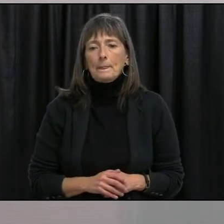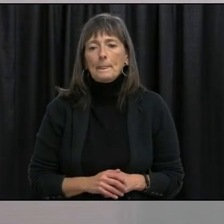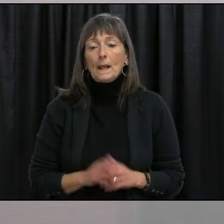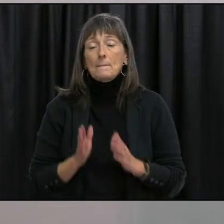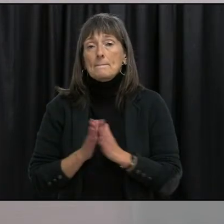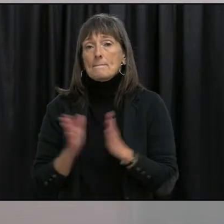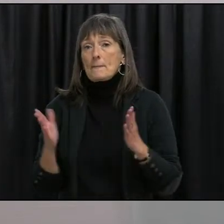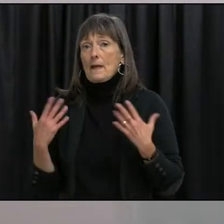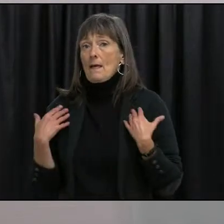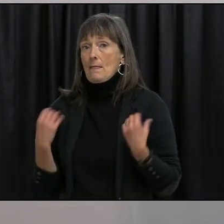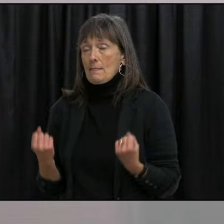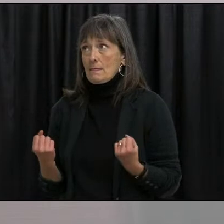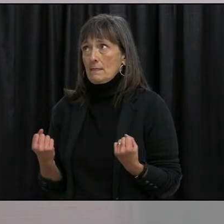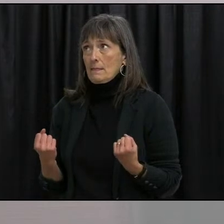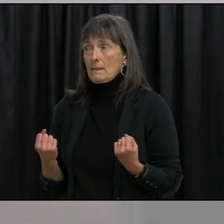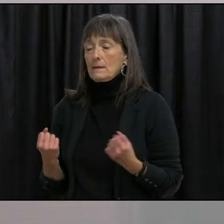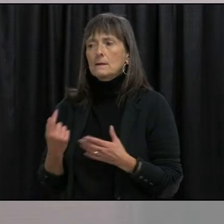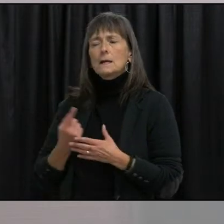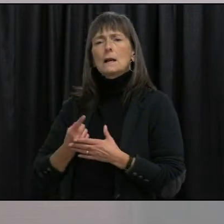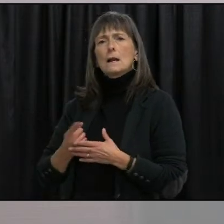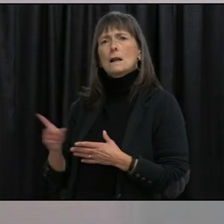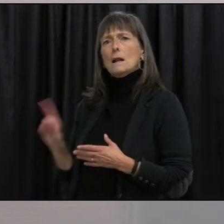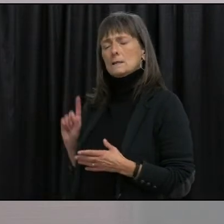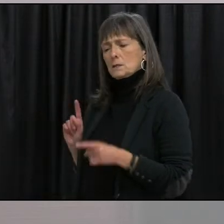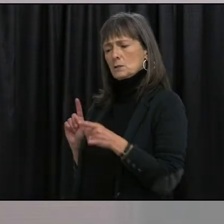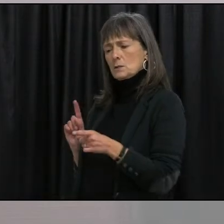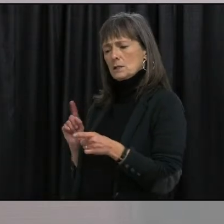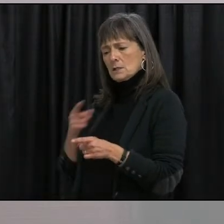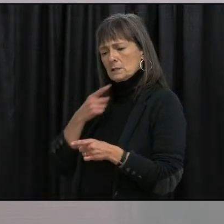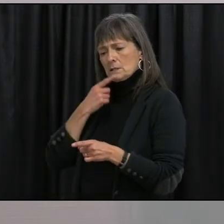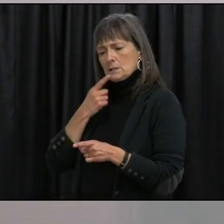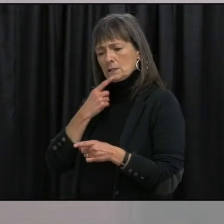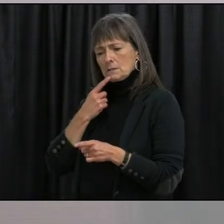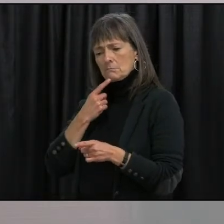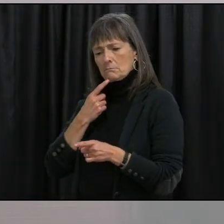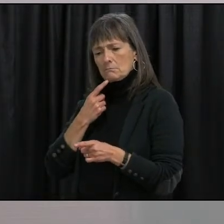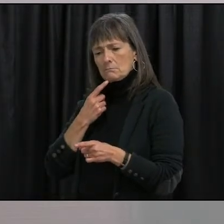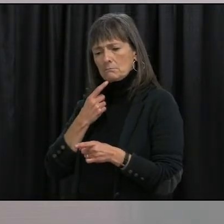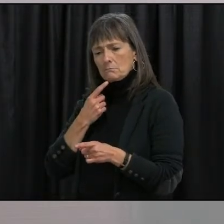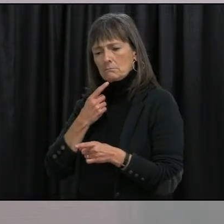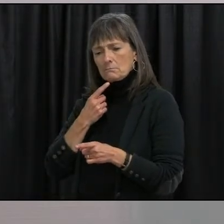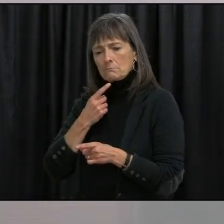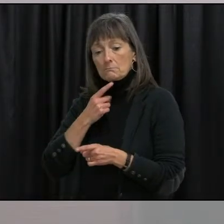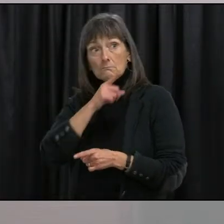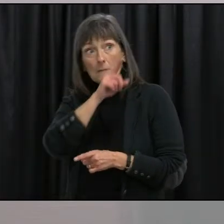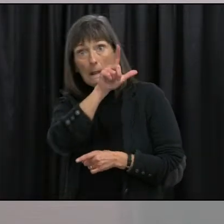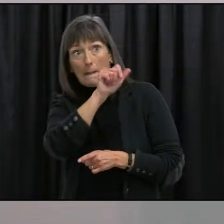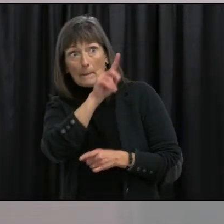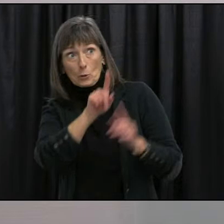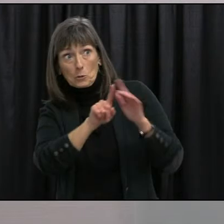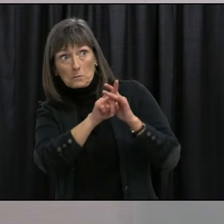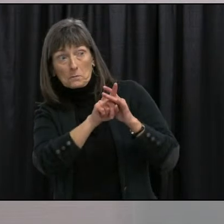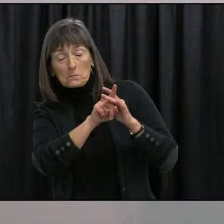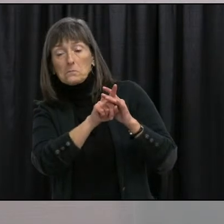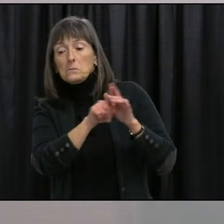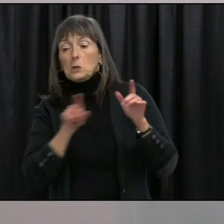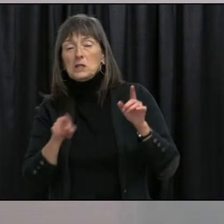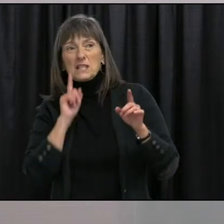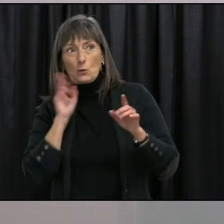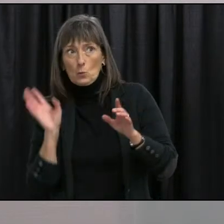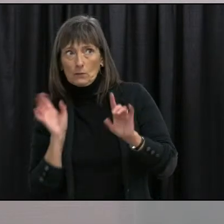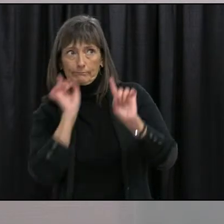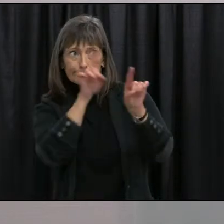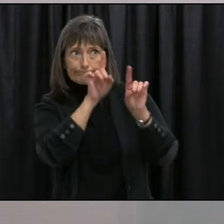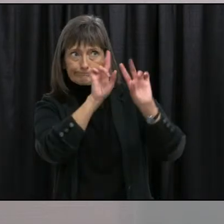Health has said last week that they would be investigating the circumstances surrounding that case up in Labrador to see if there would be